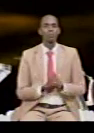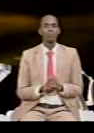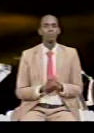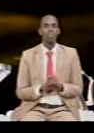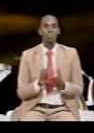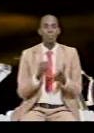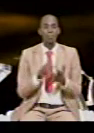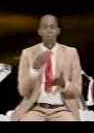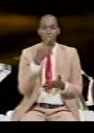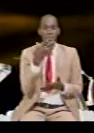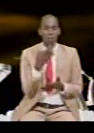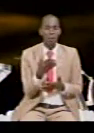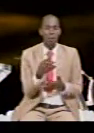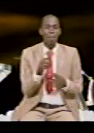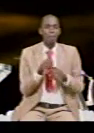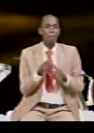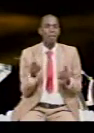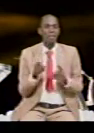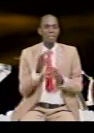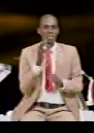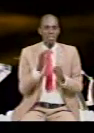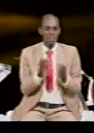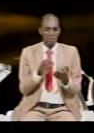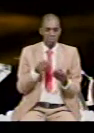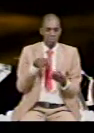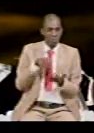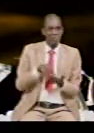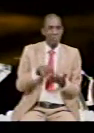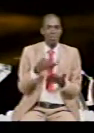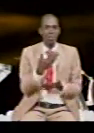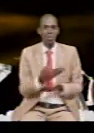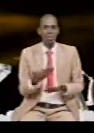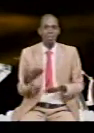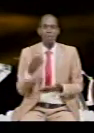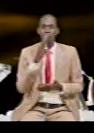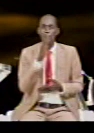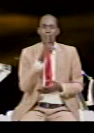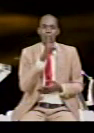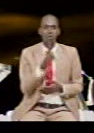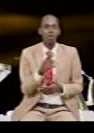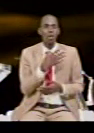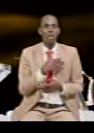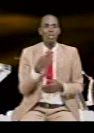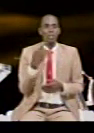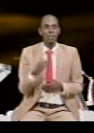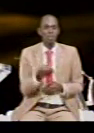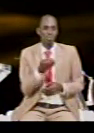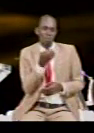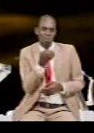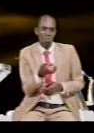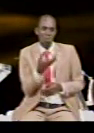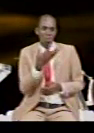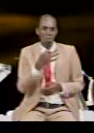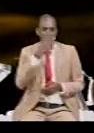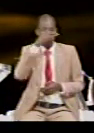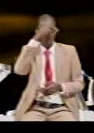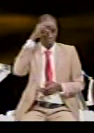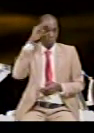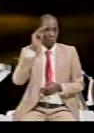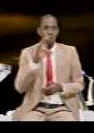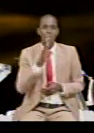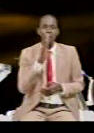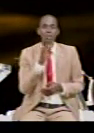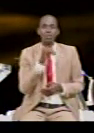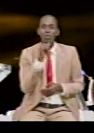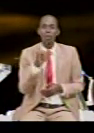21. It says, but if this thing be true, that and the tokens of virginity of be not